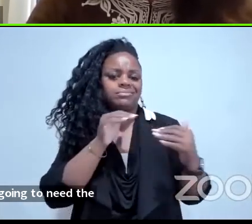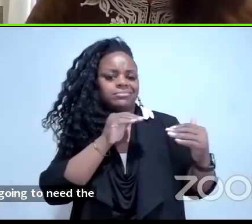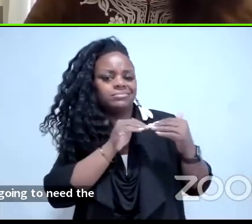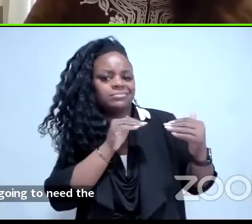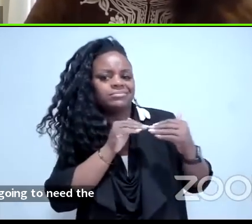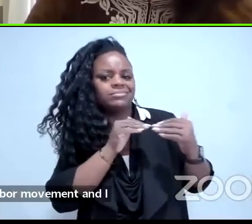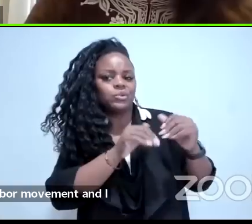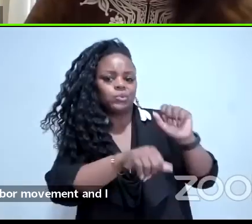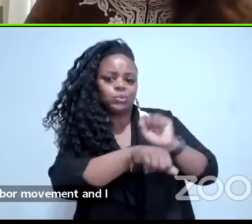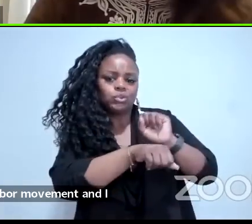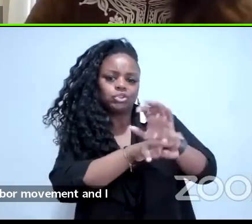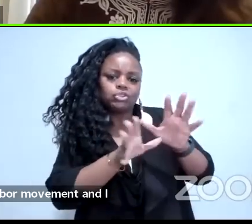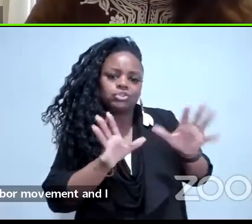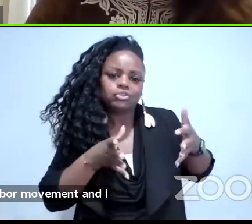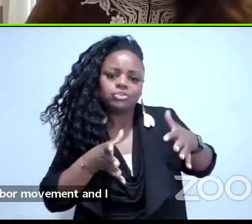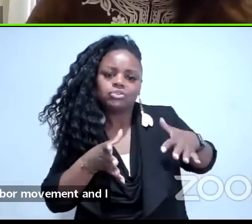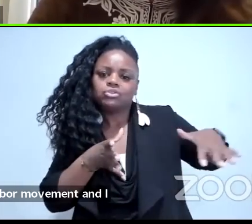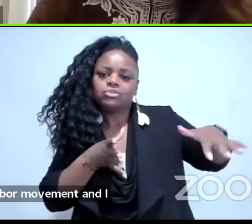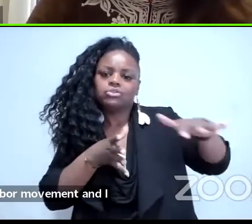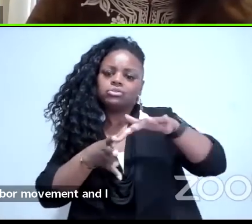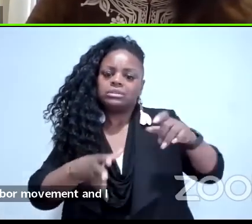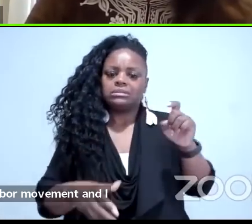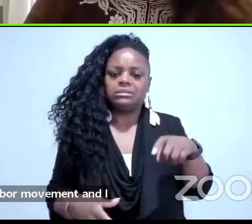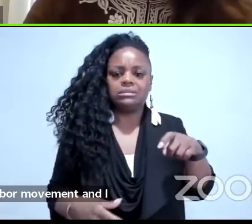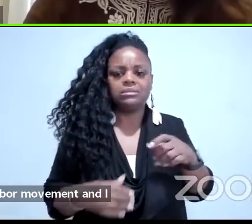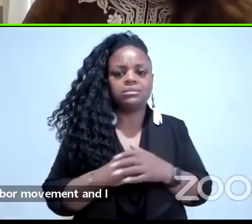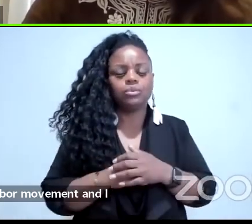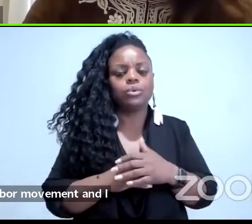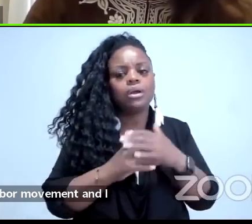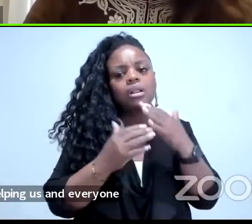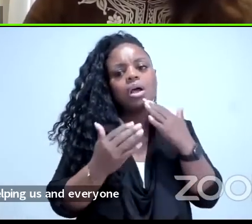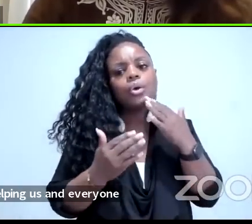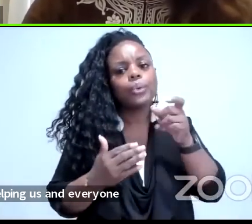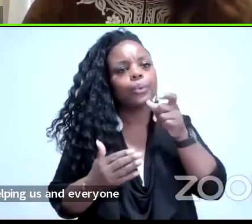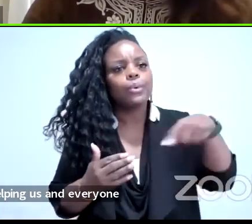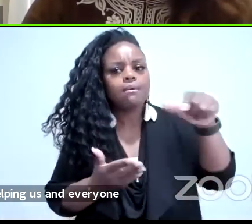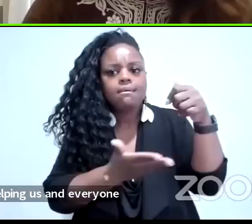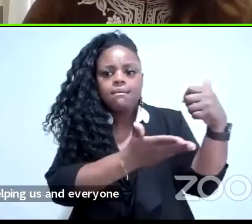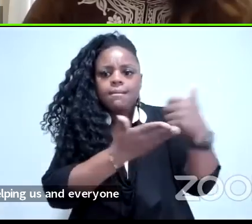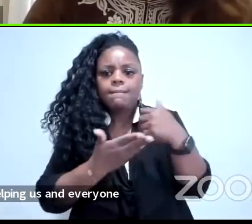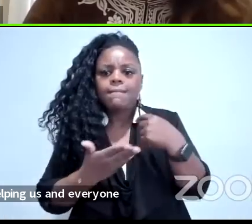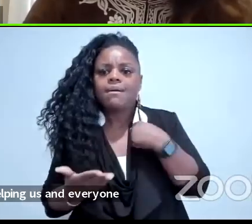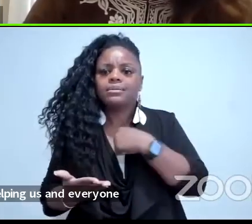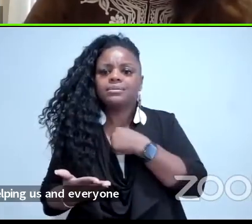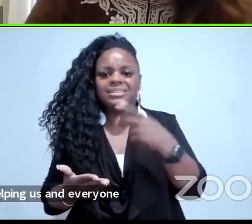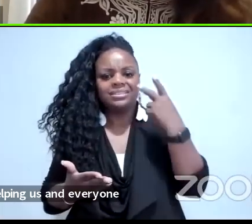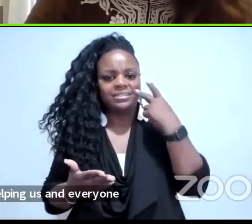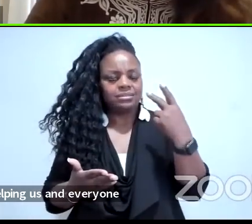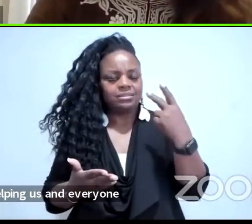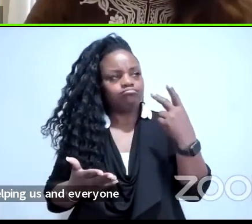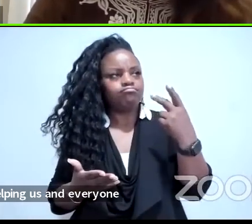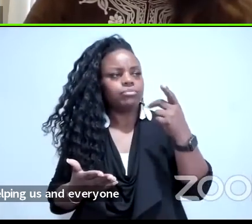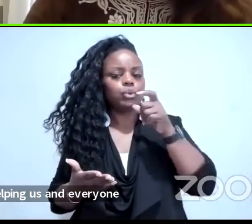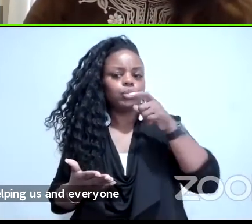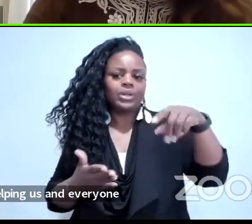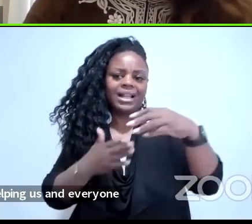been helping us and everyone who's been leading the way. I mean, one of my favorite